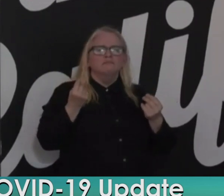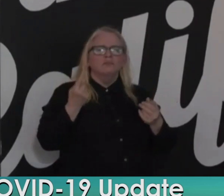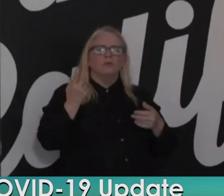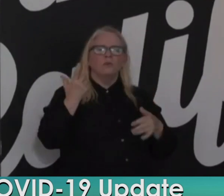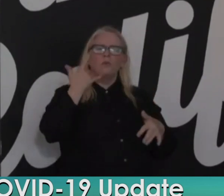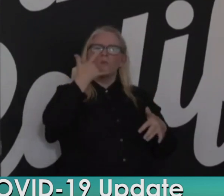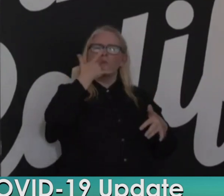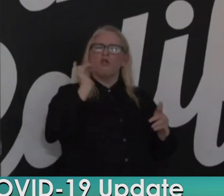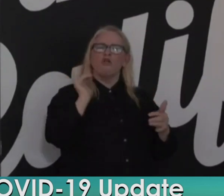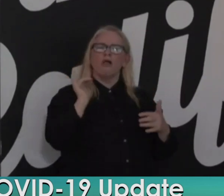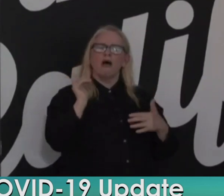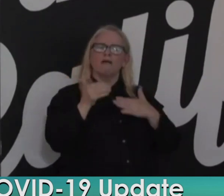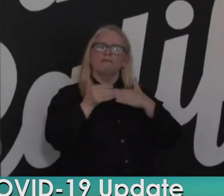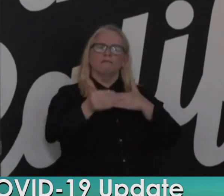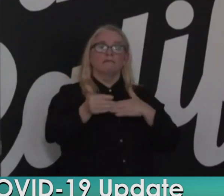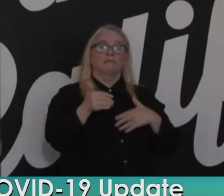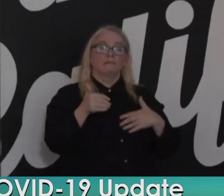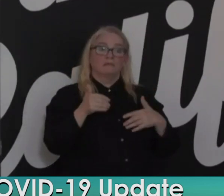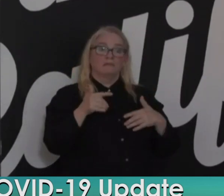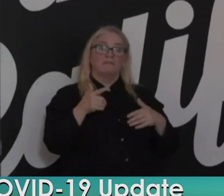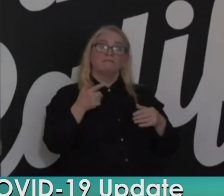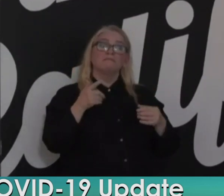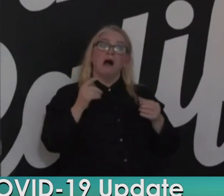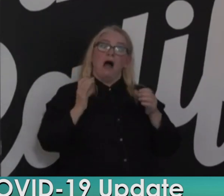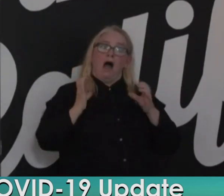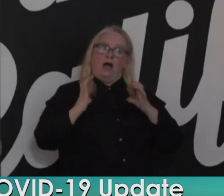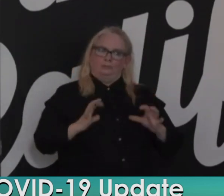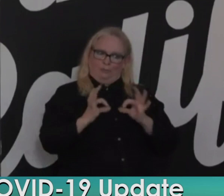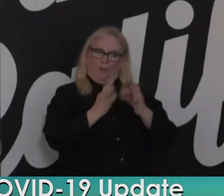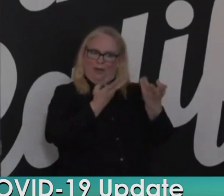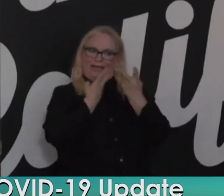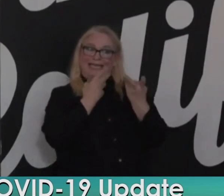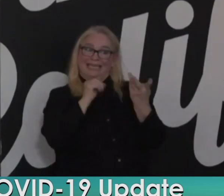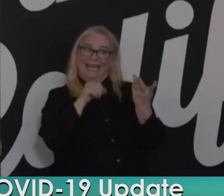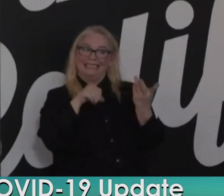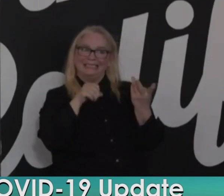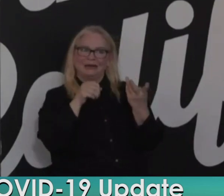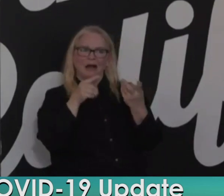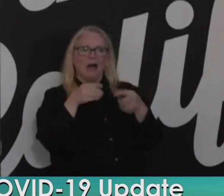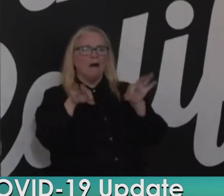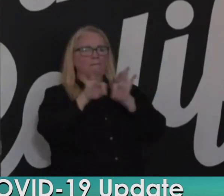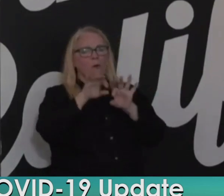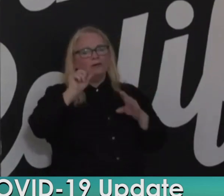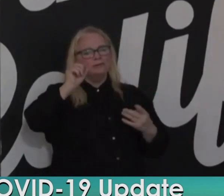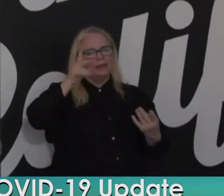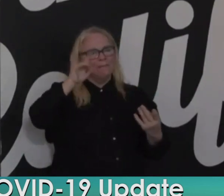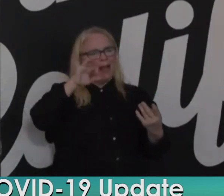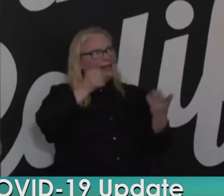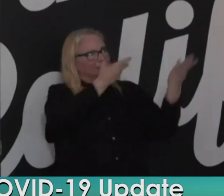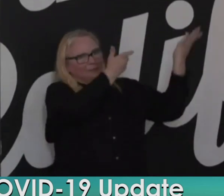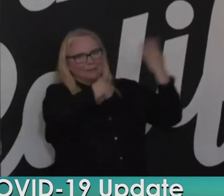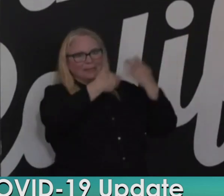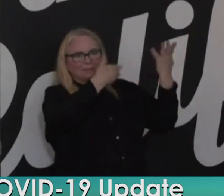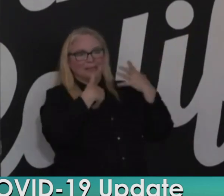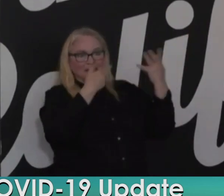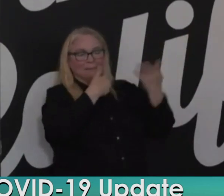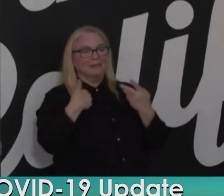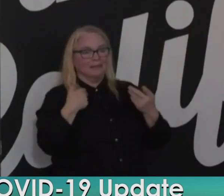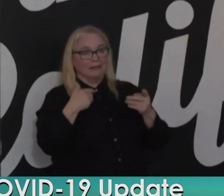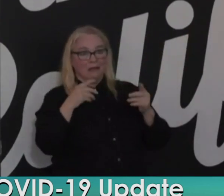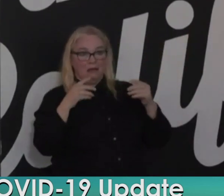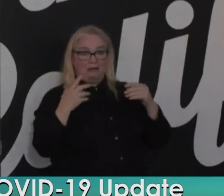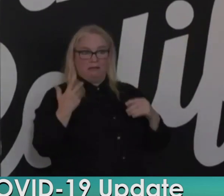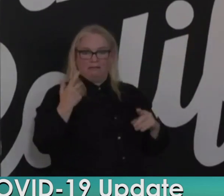as he reminded us. It's the things that come through the back door, meaning product, that are displayed here at this